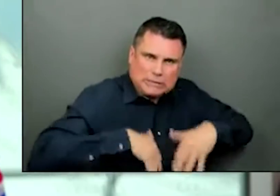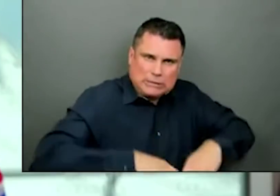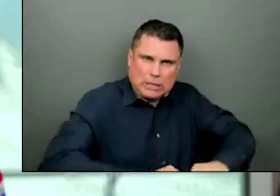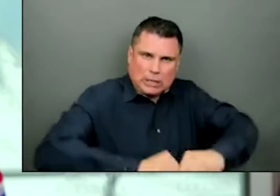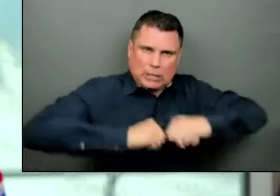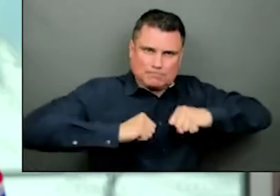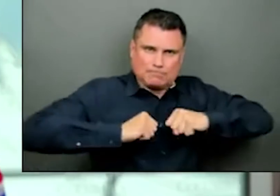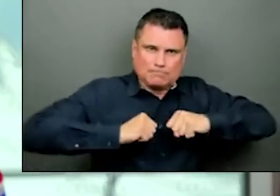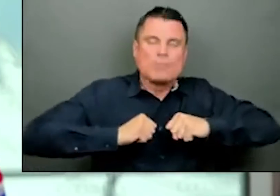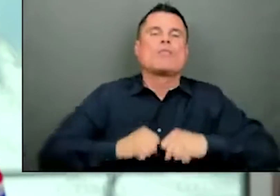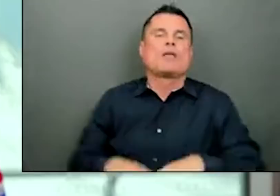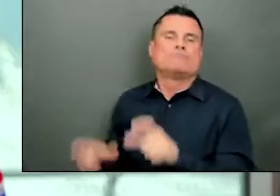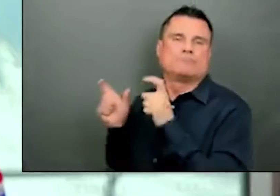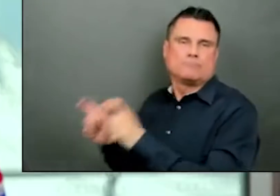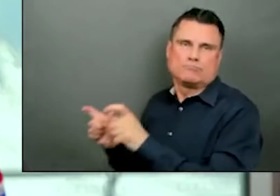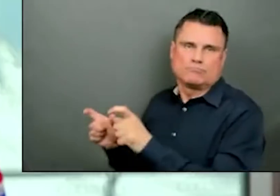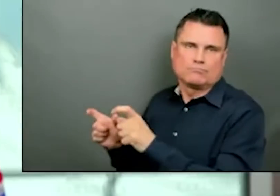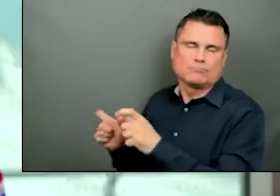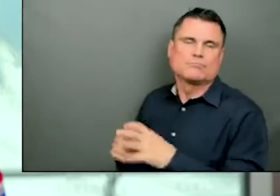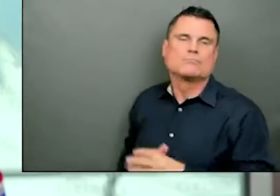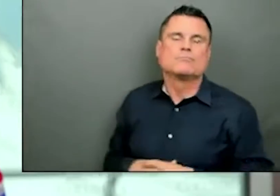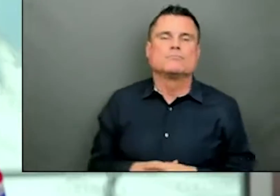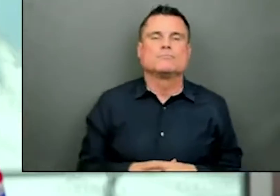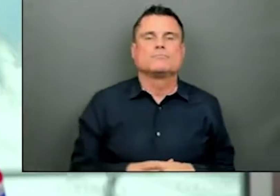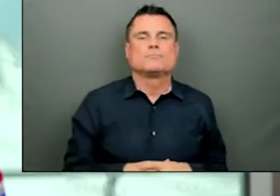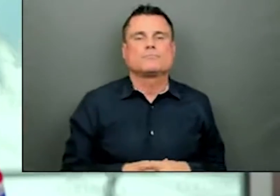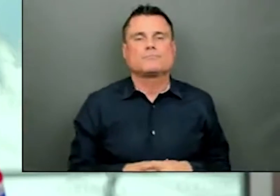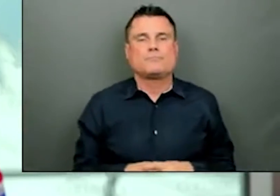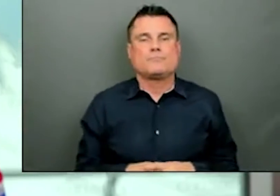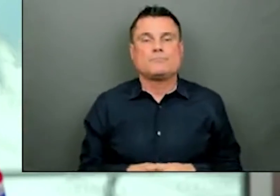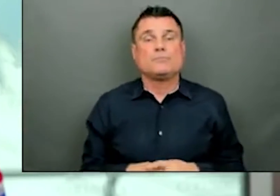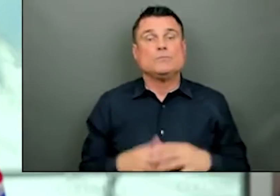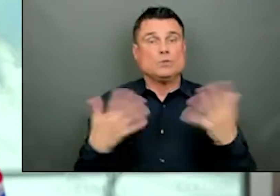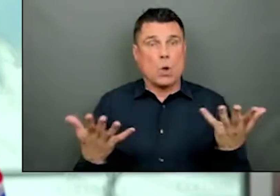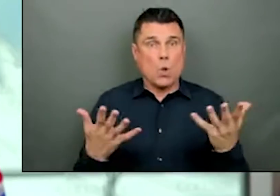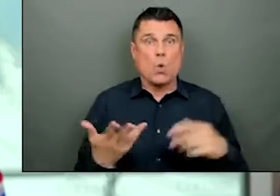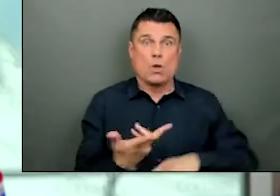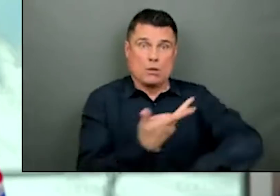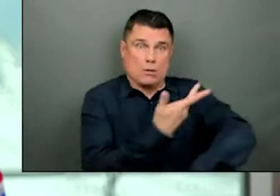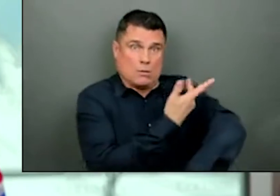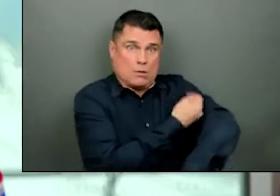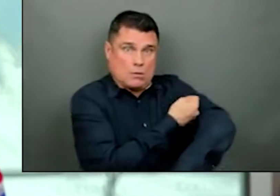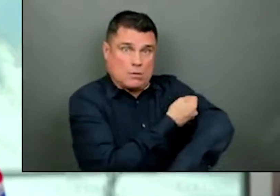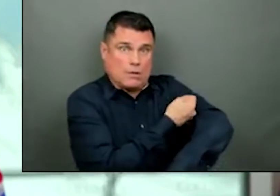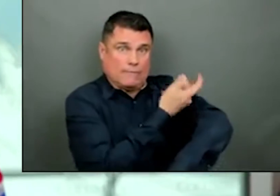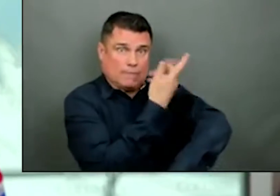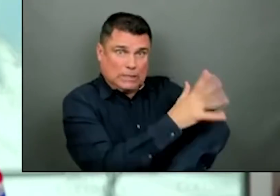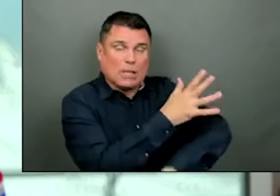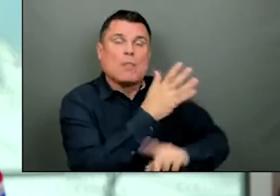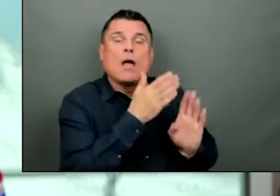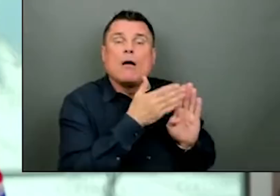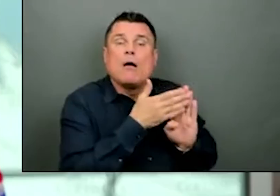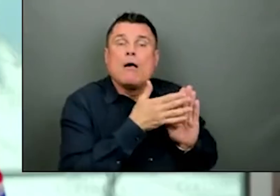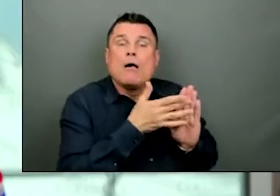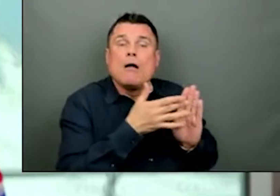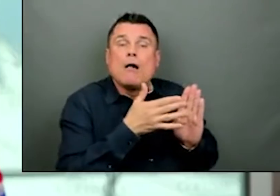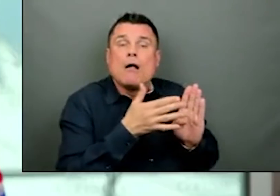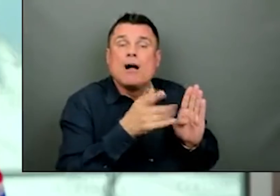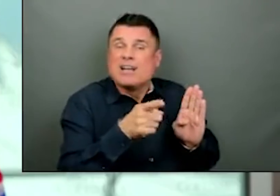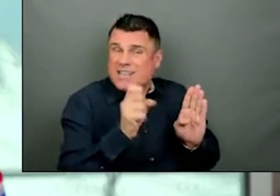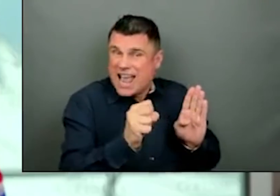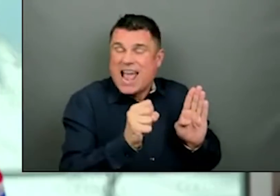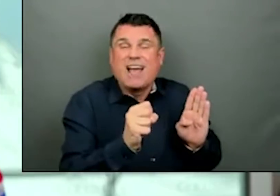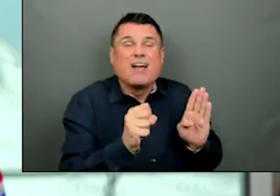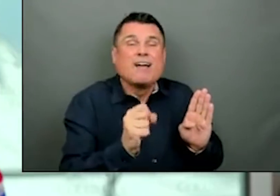we tend to have less severe disease. And we've seen that even though people can get infected, they don't end up in hospital,